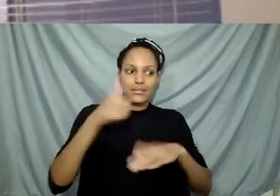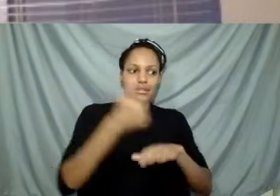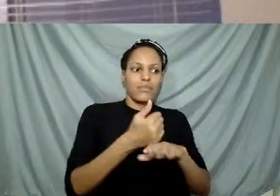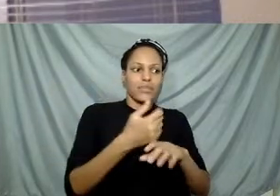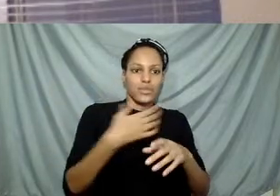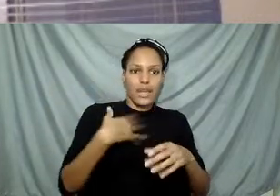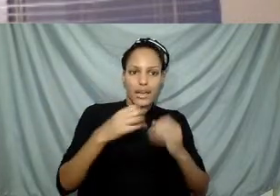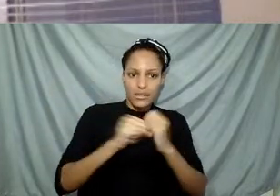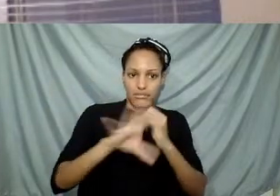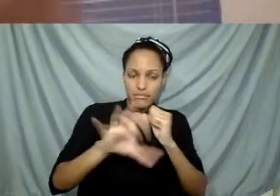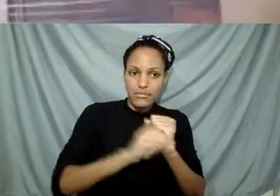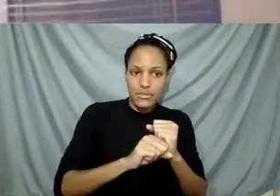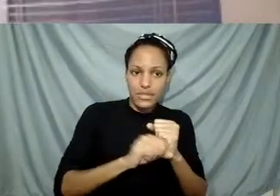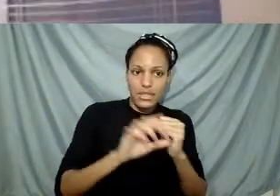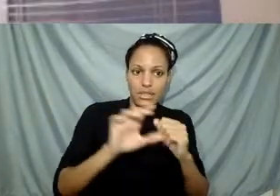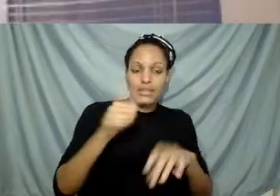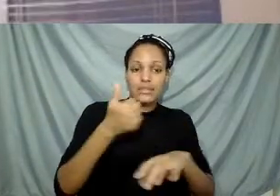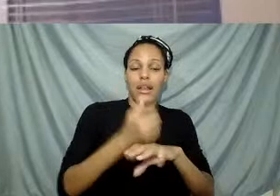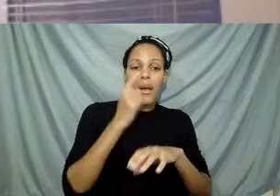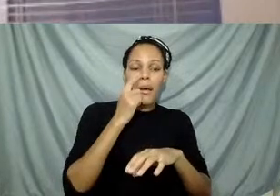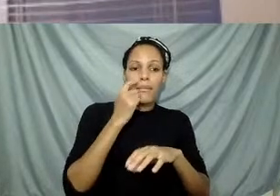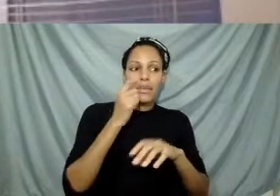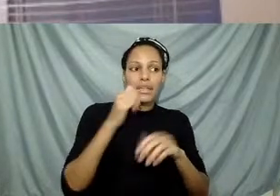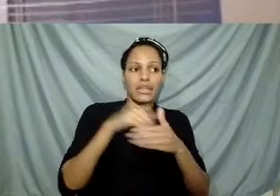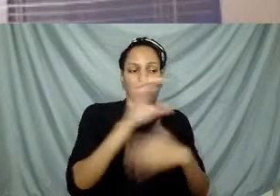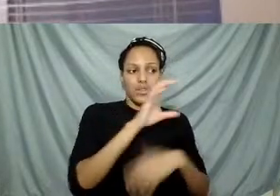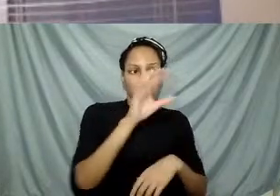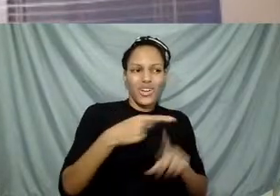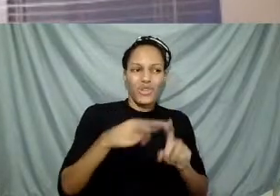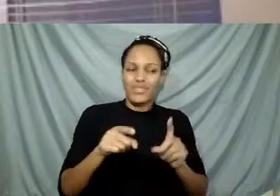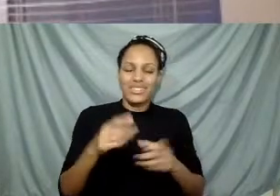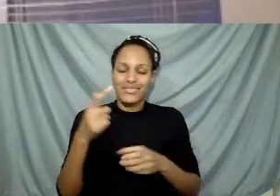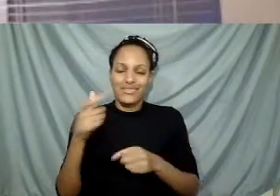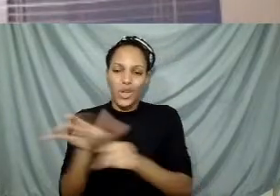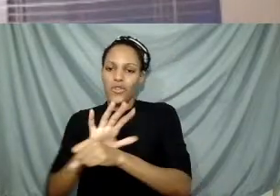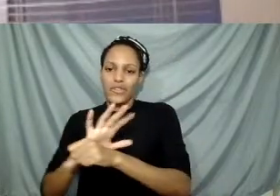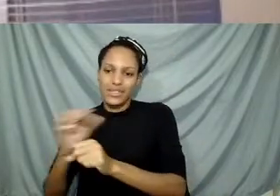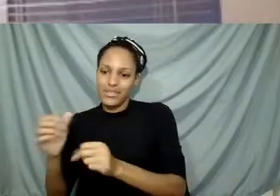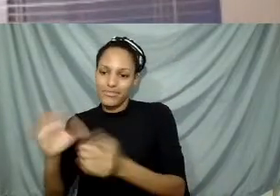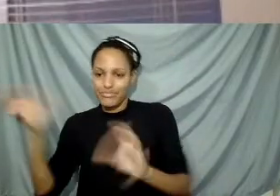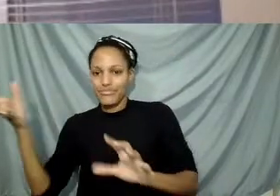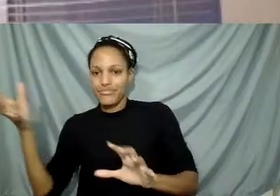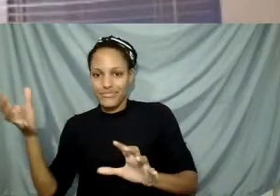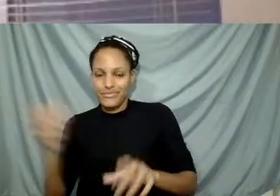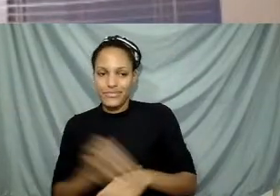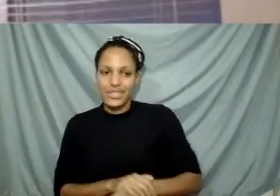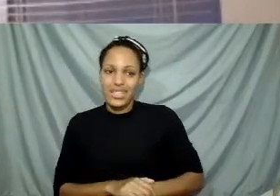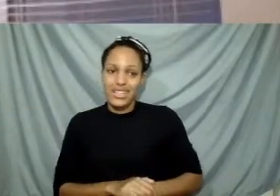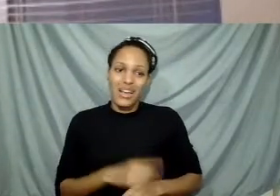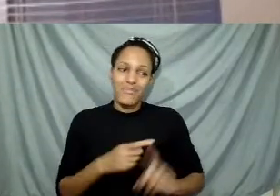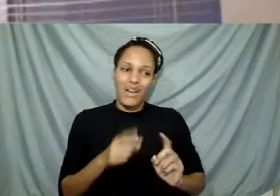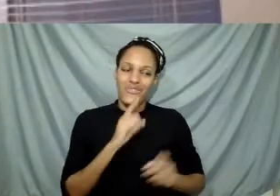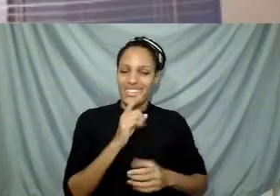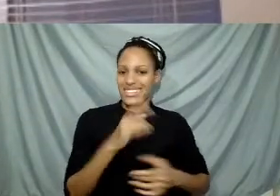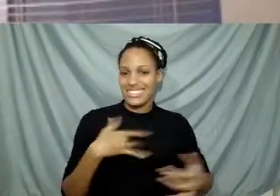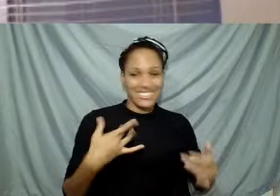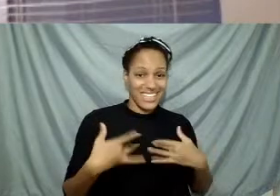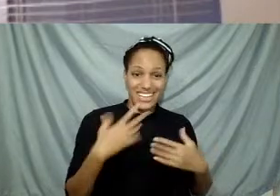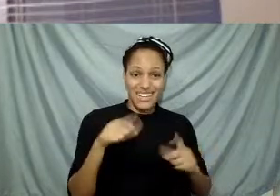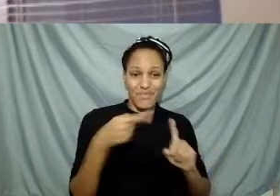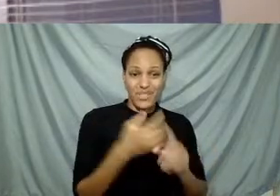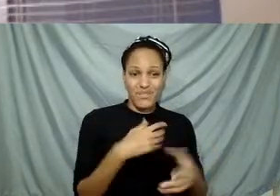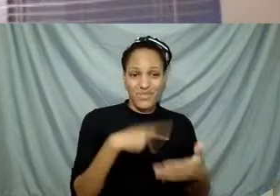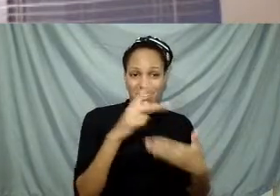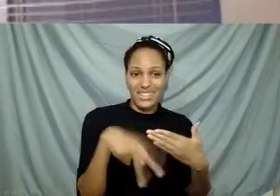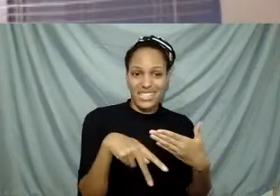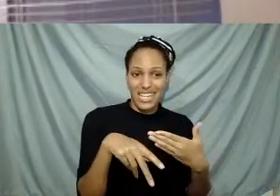premiering it in partnership with Broadway in Chicago. And I'm really excited about the project. It's once COVID is